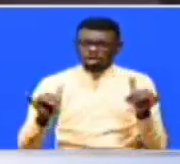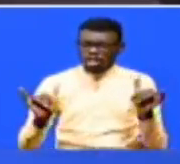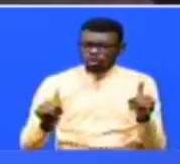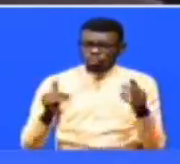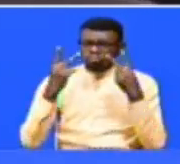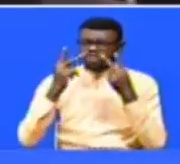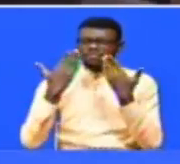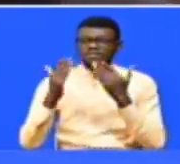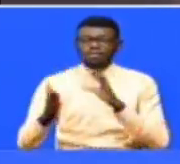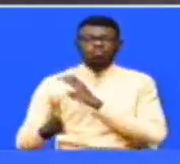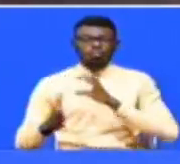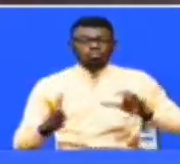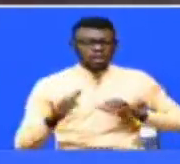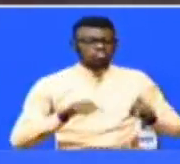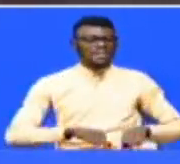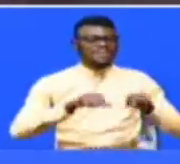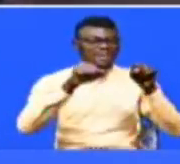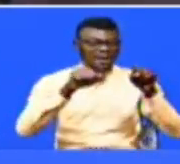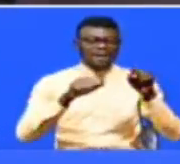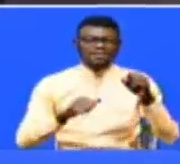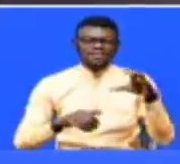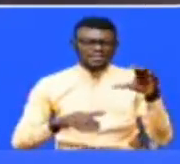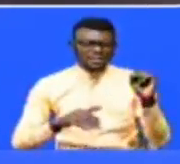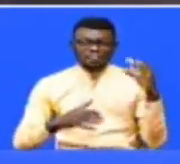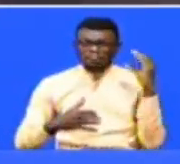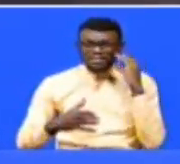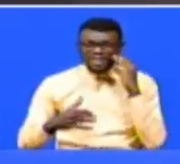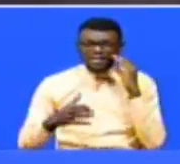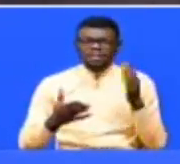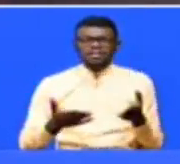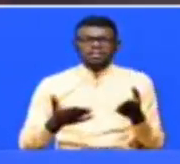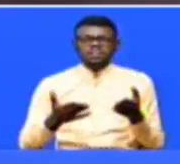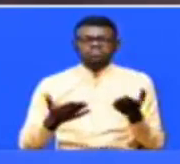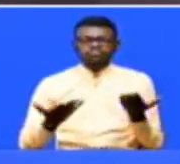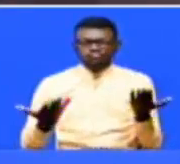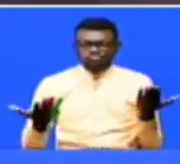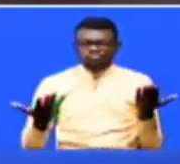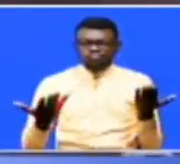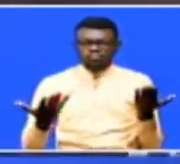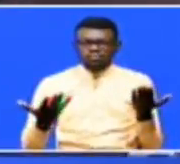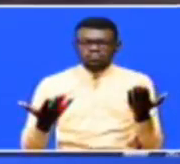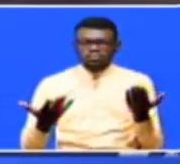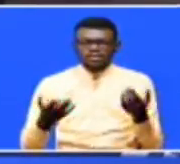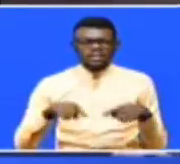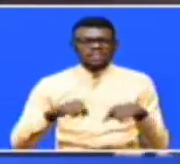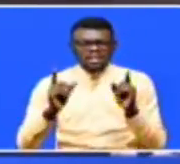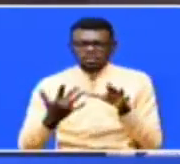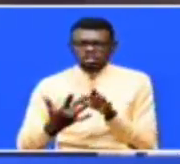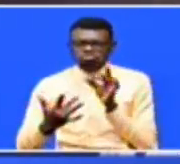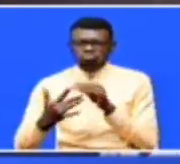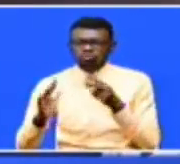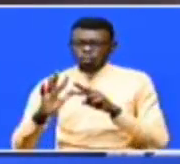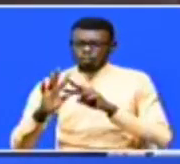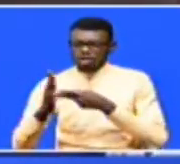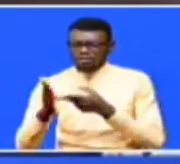a committee chaired by Fred Matiang'i purporting to identify the projects that they are going to finish